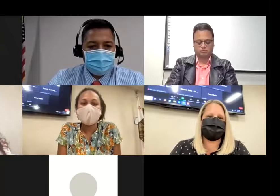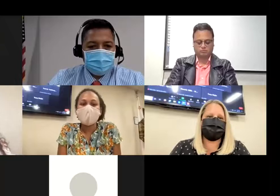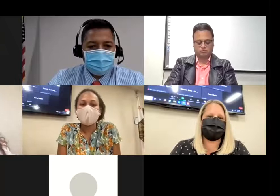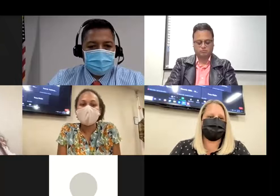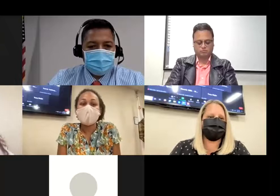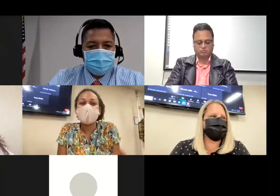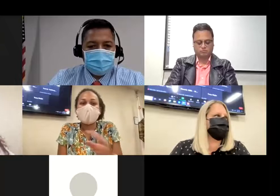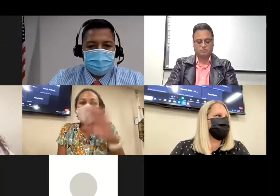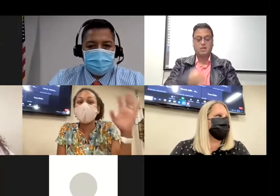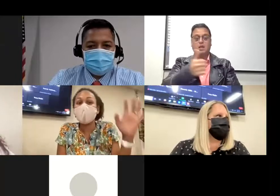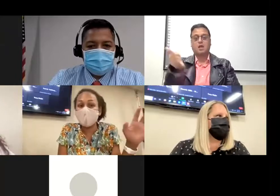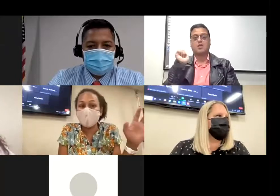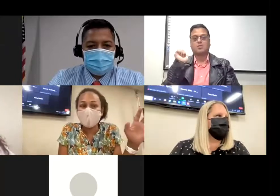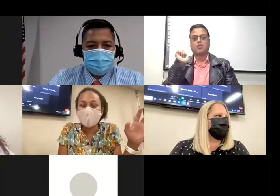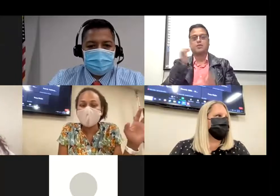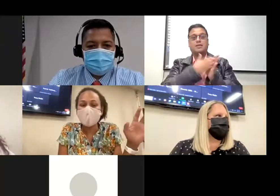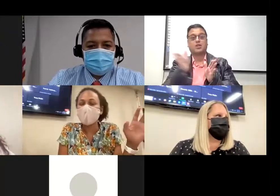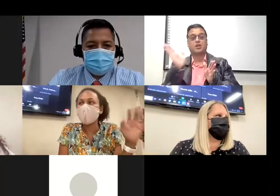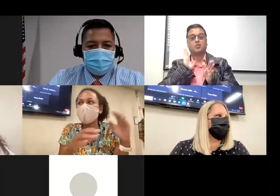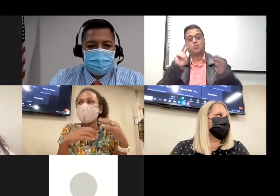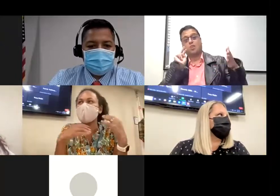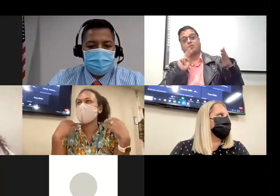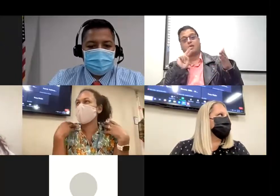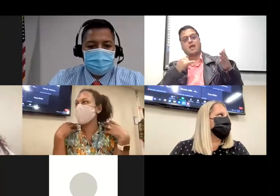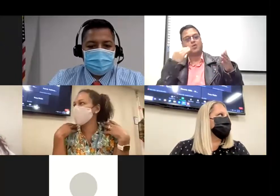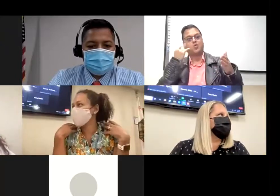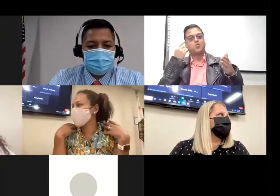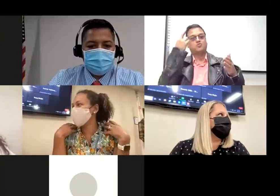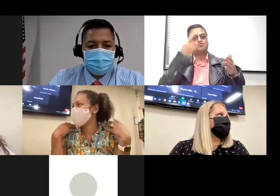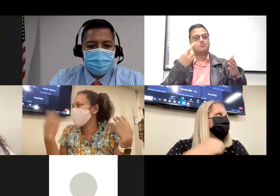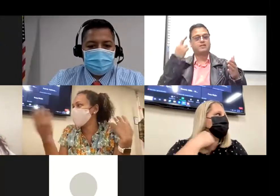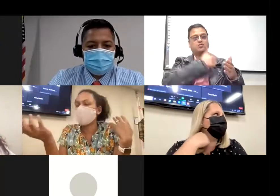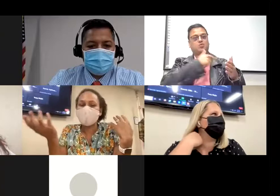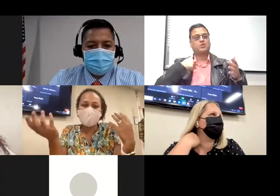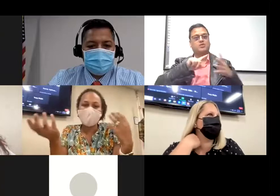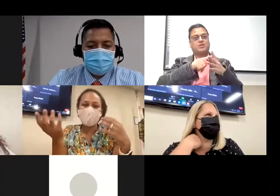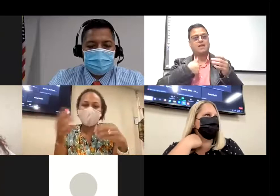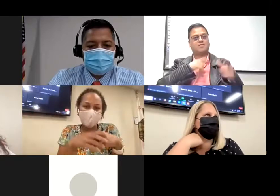And the other thing I'll just say in general, when we look at this, I know one of the reasons why we started having a